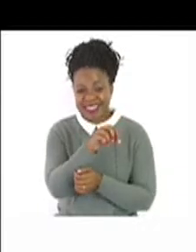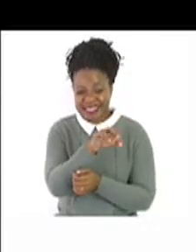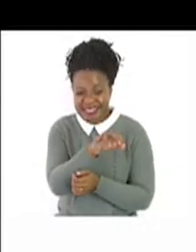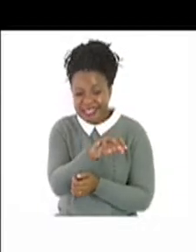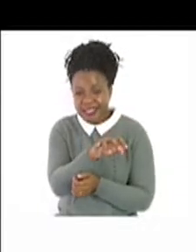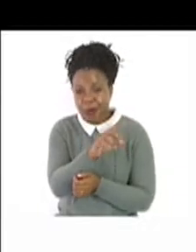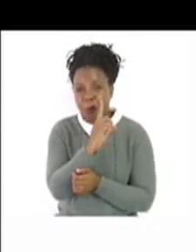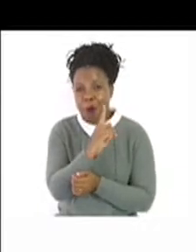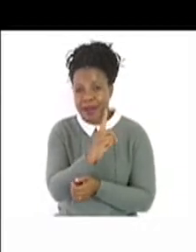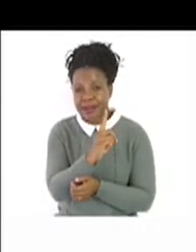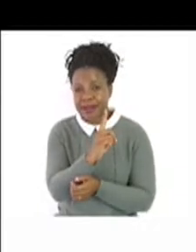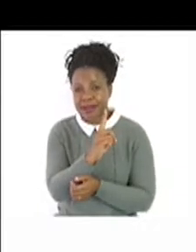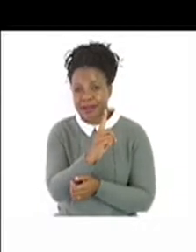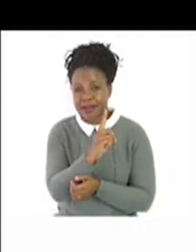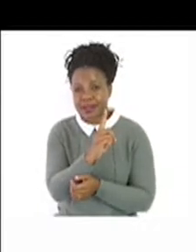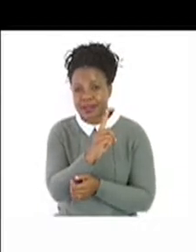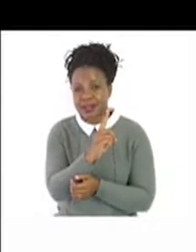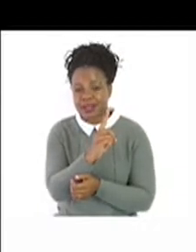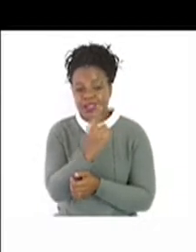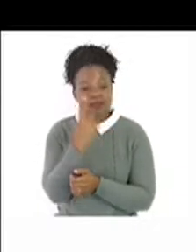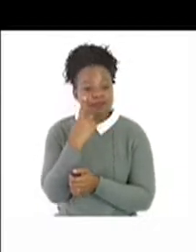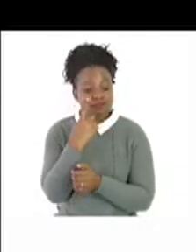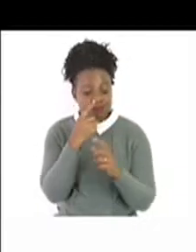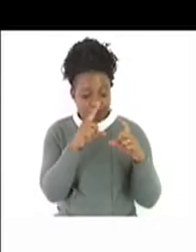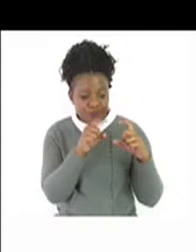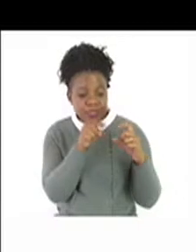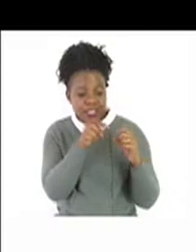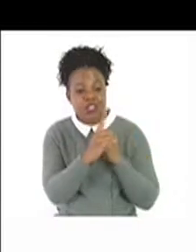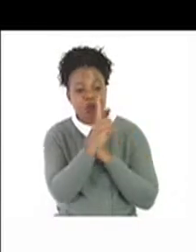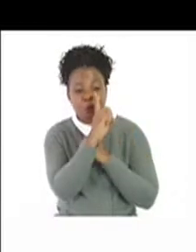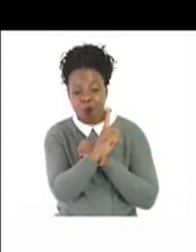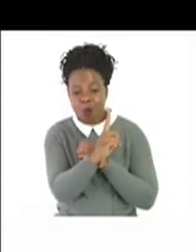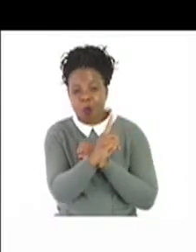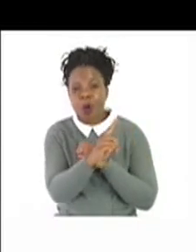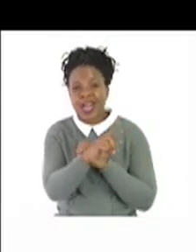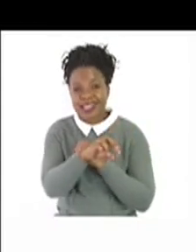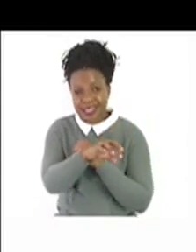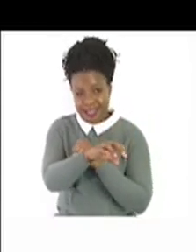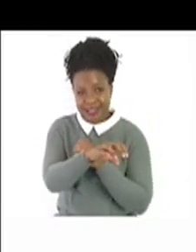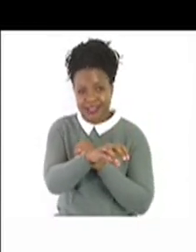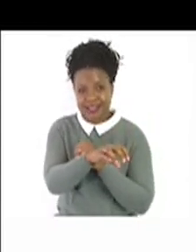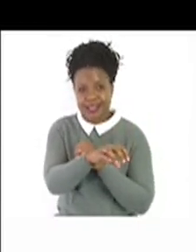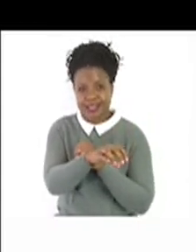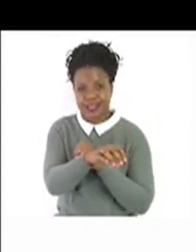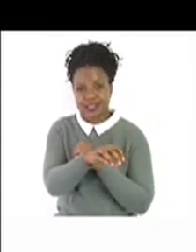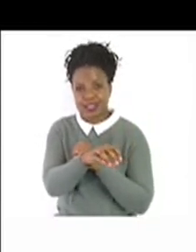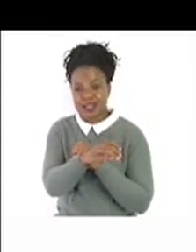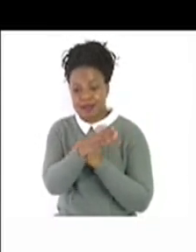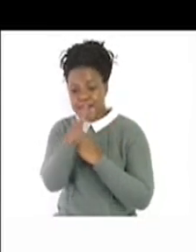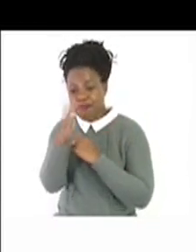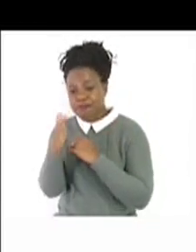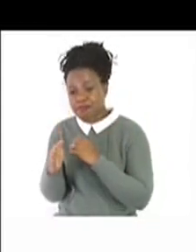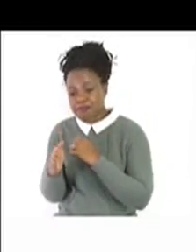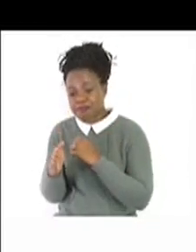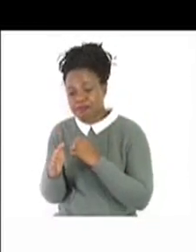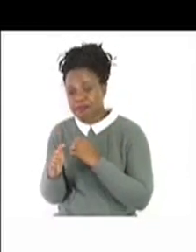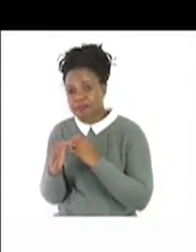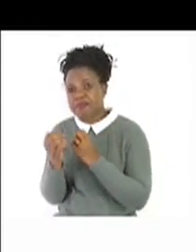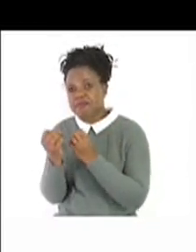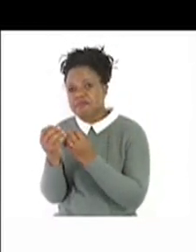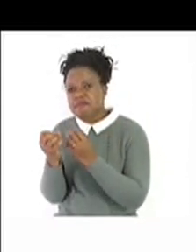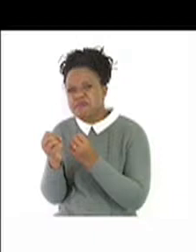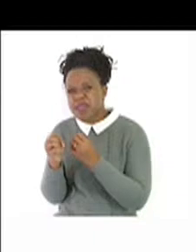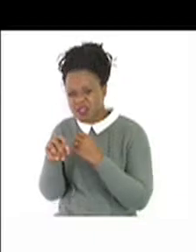That's the example that we are going to do together. If you look at the pictures, it's no longer one ant, there are many.